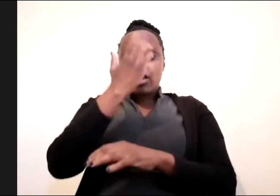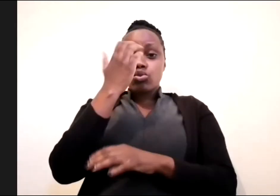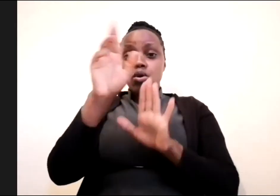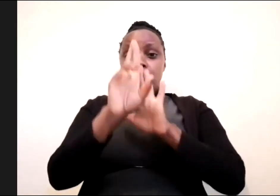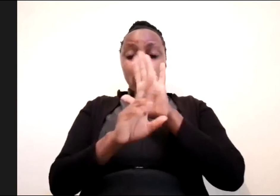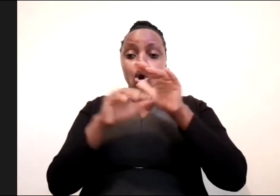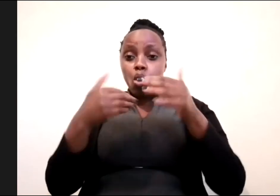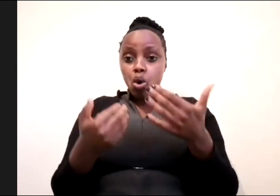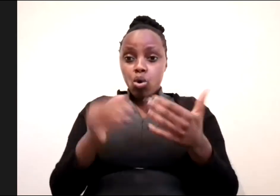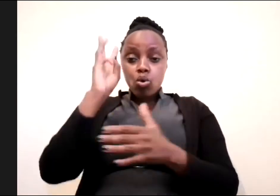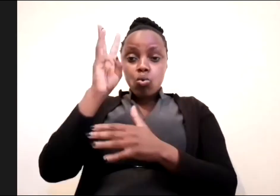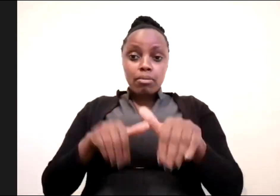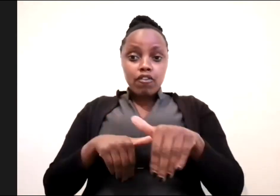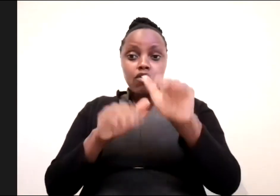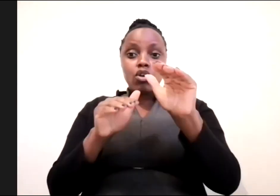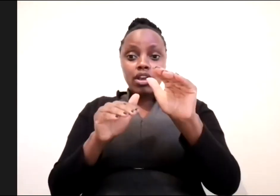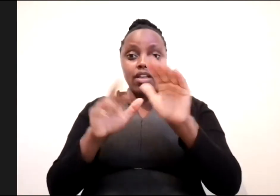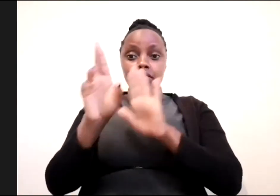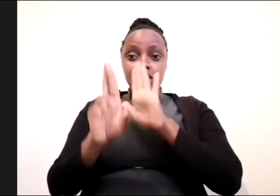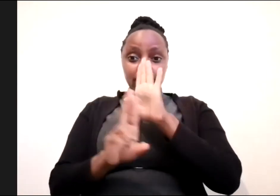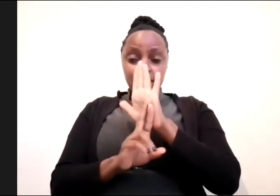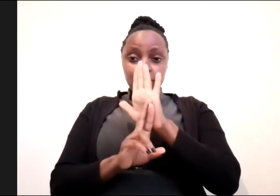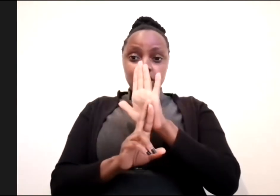in accordance to a regulation